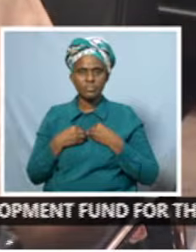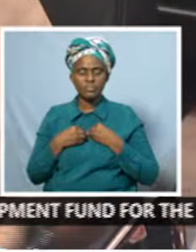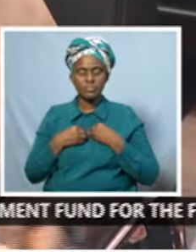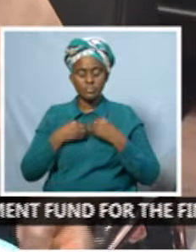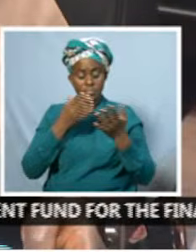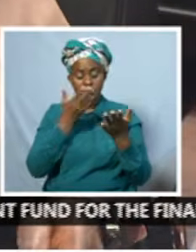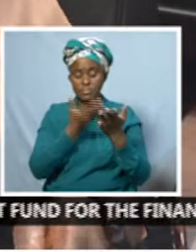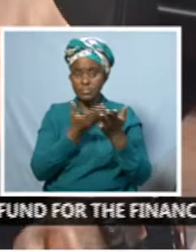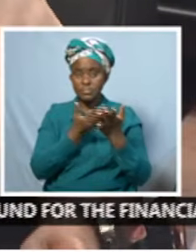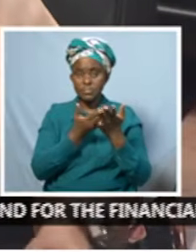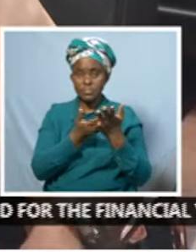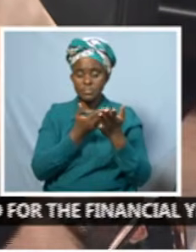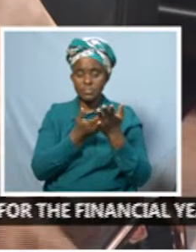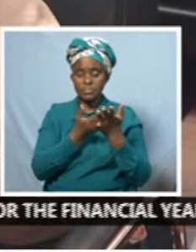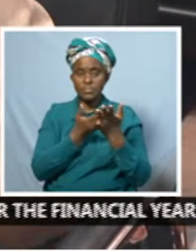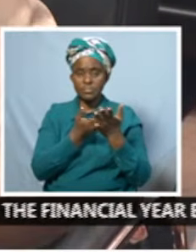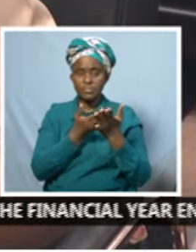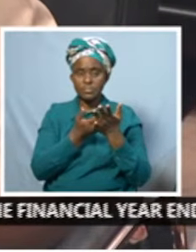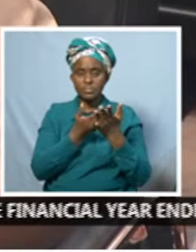The